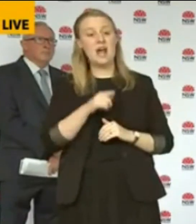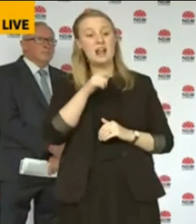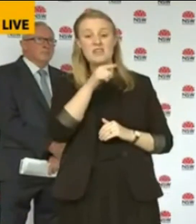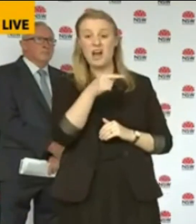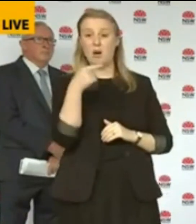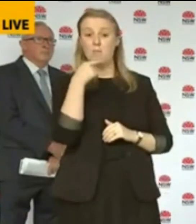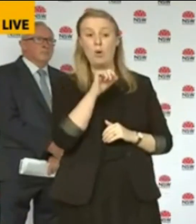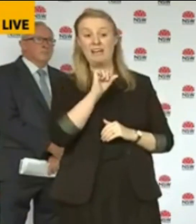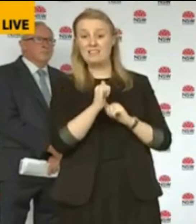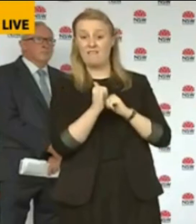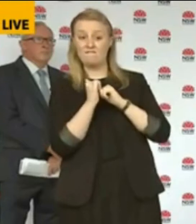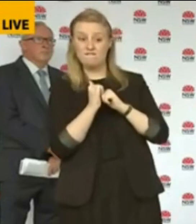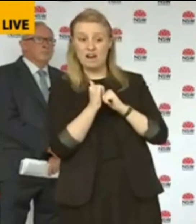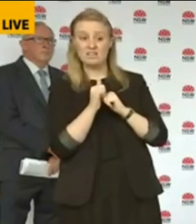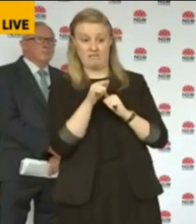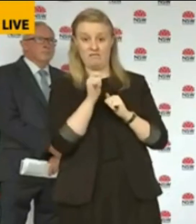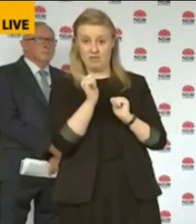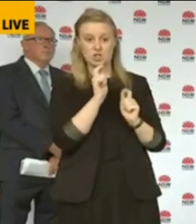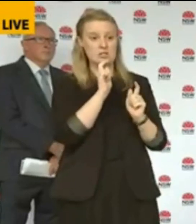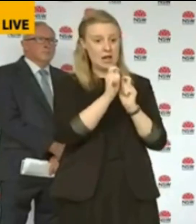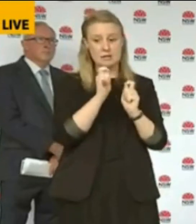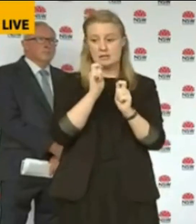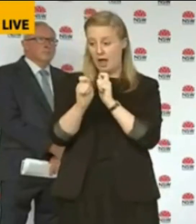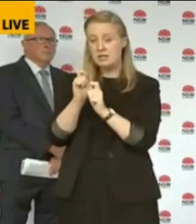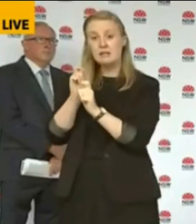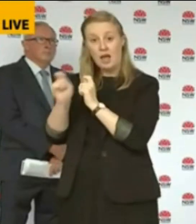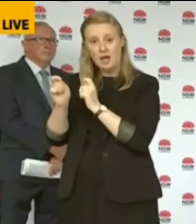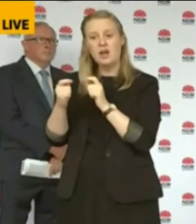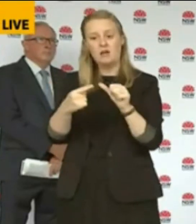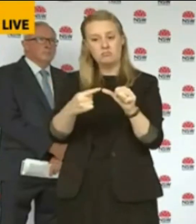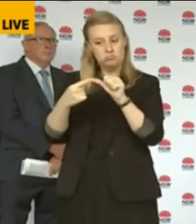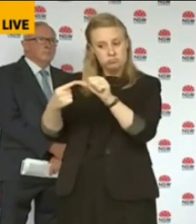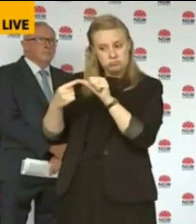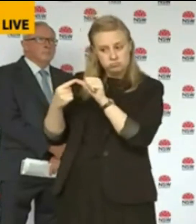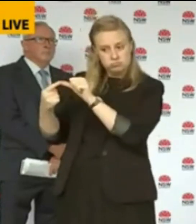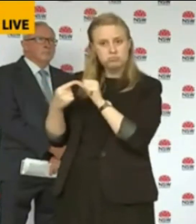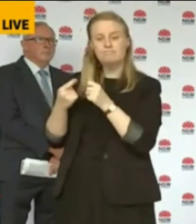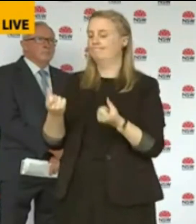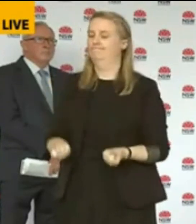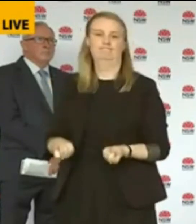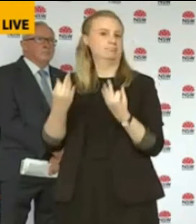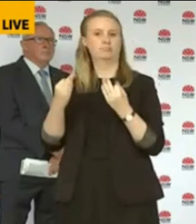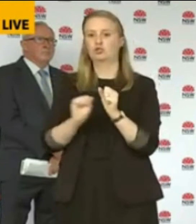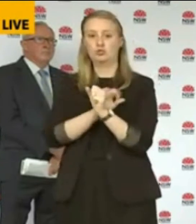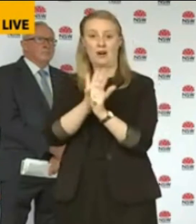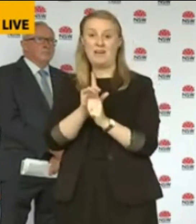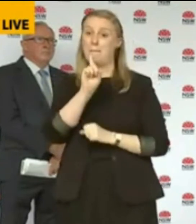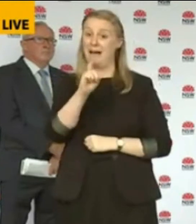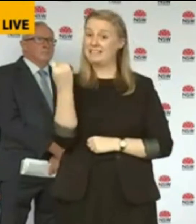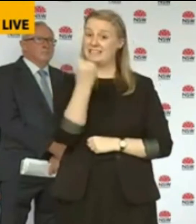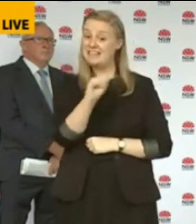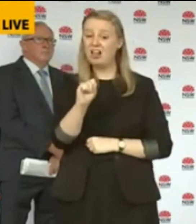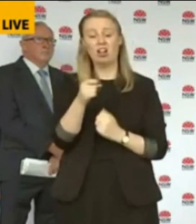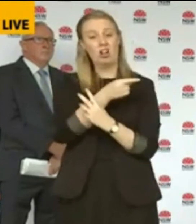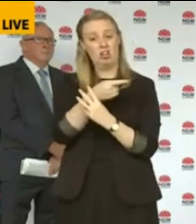have tested negative to date, but remember, they are in isolation for the 14 days since their last